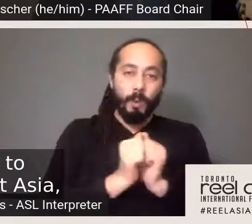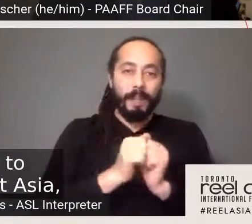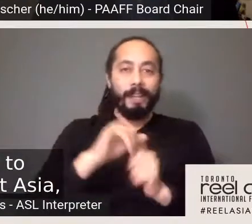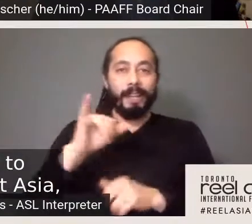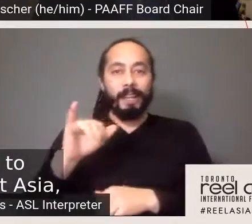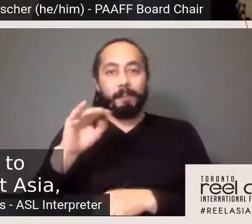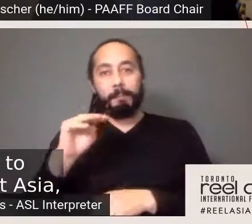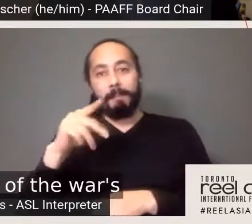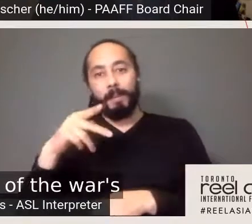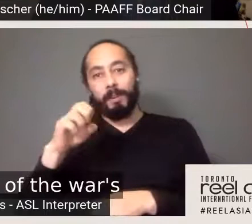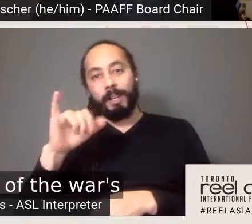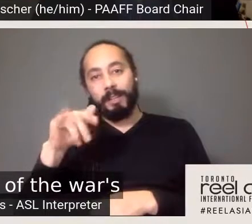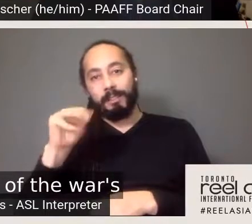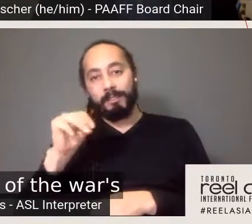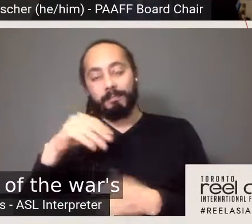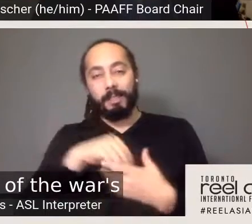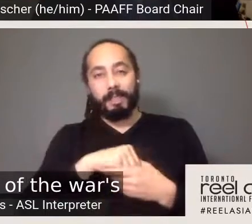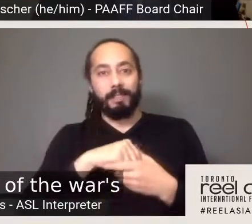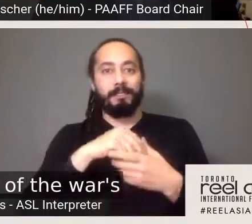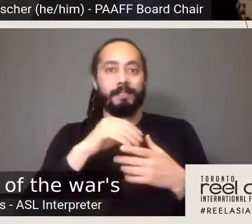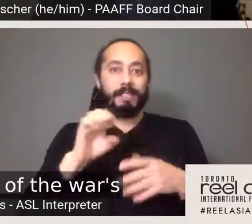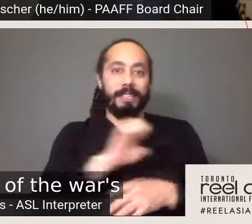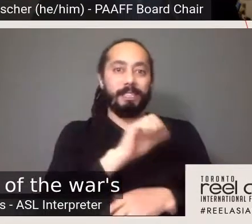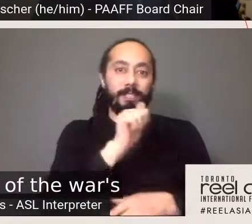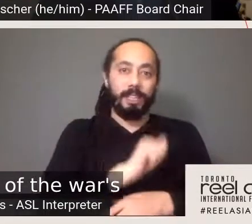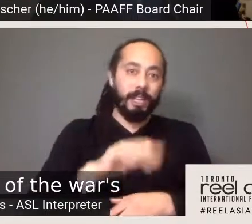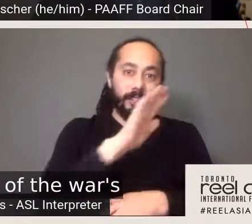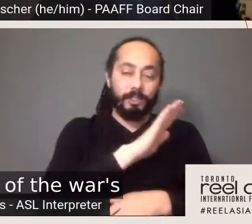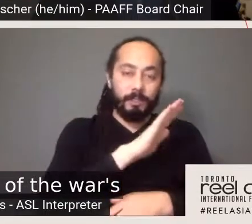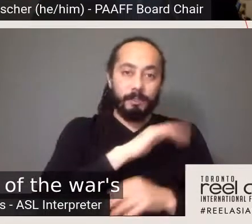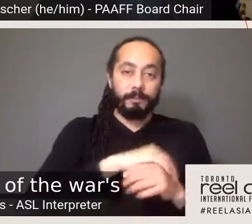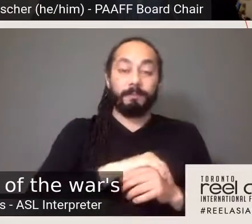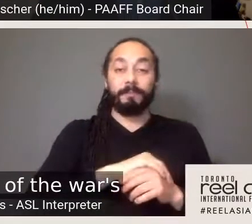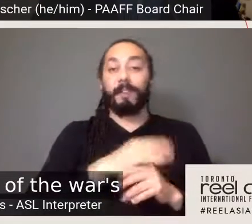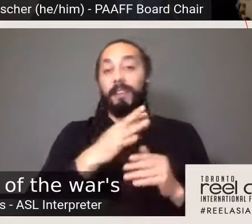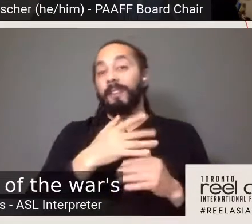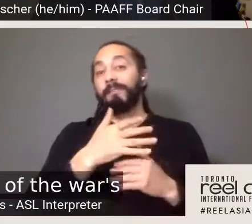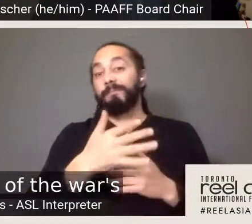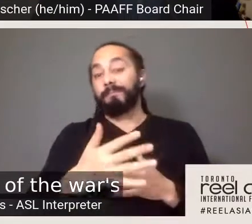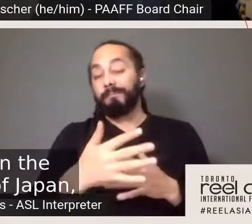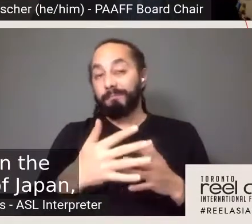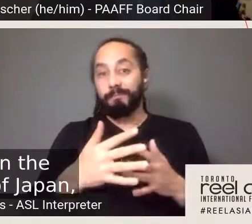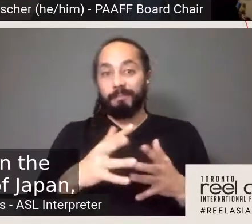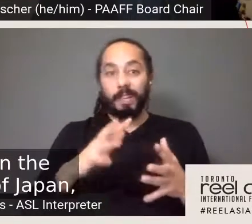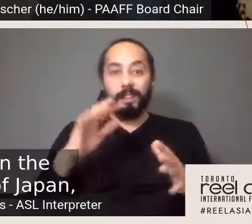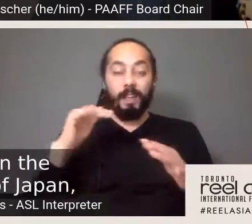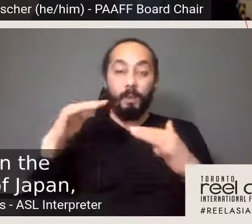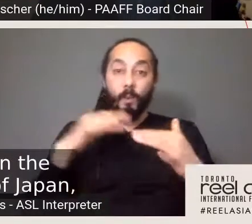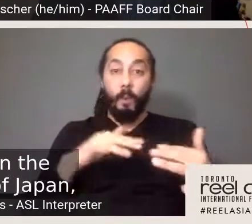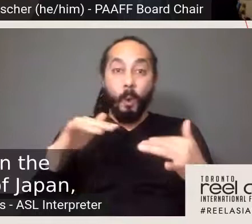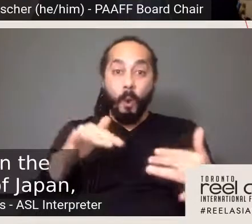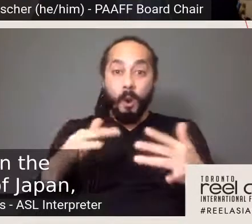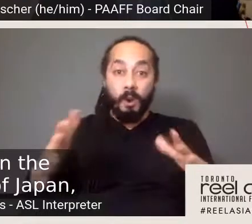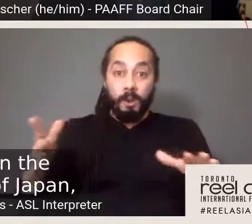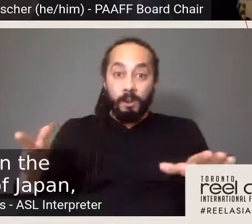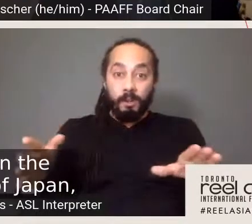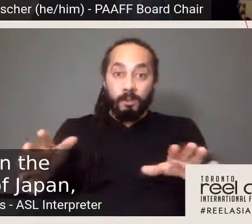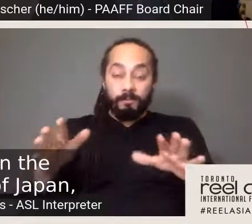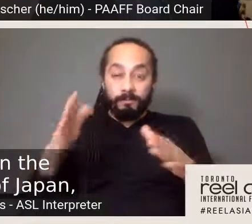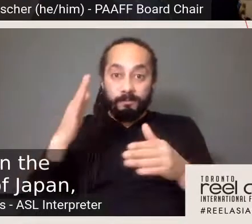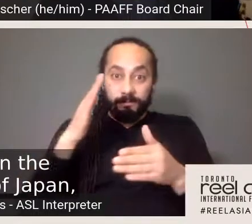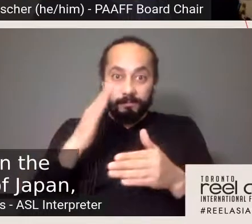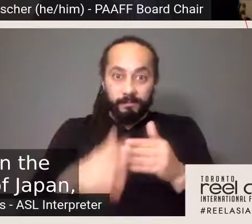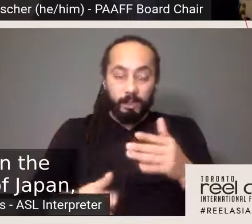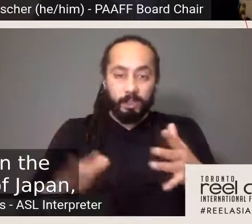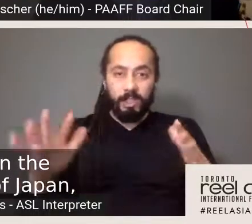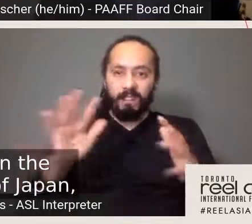in East Asia, to the disastrous effects of the war's closing chapter on the civilian population